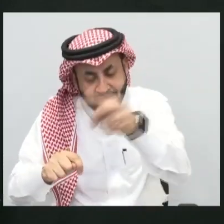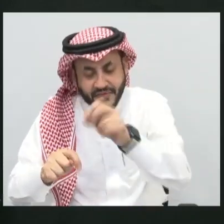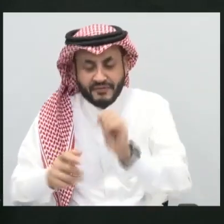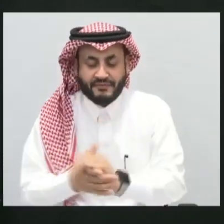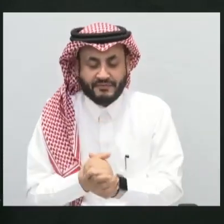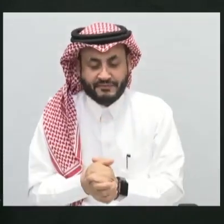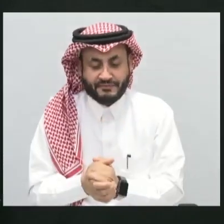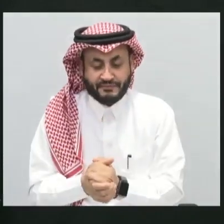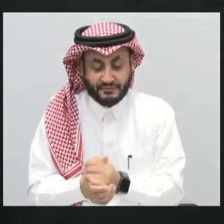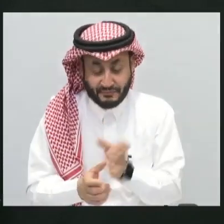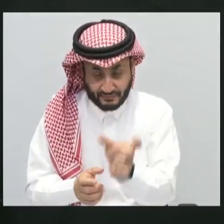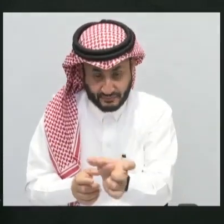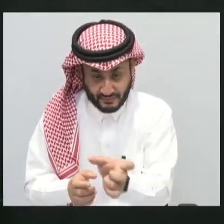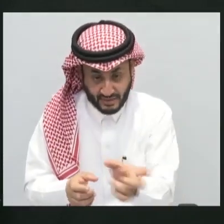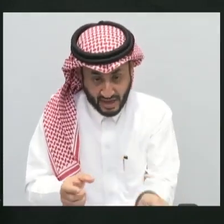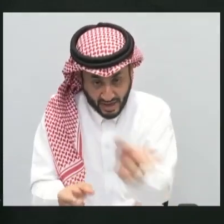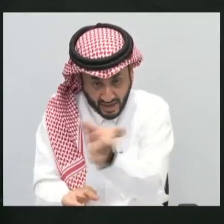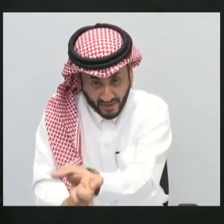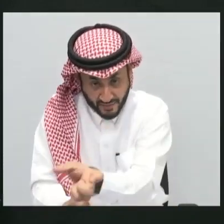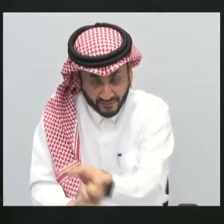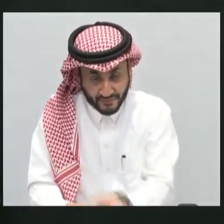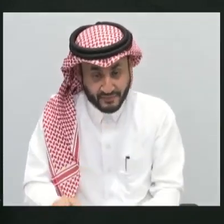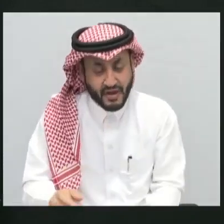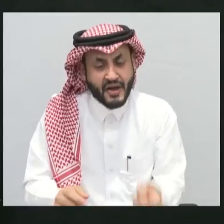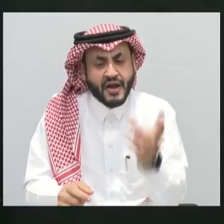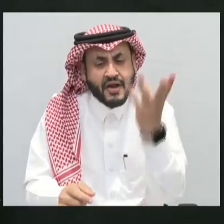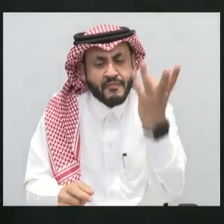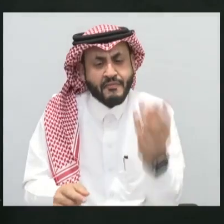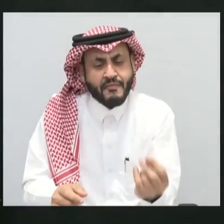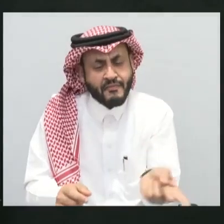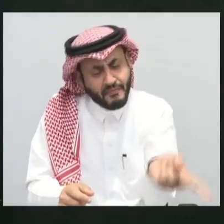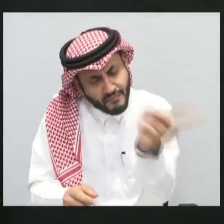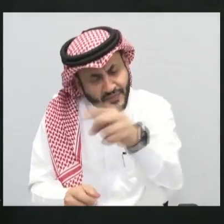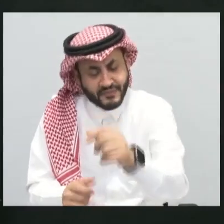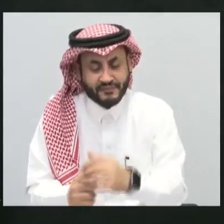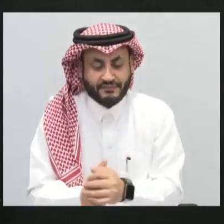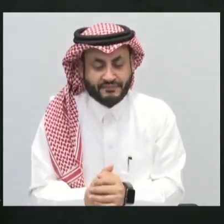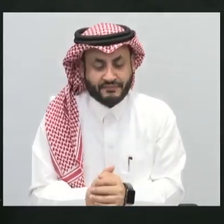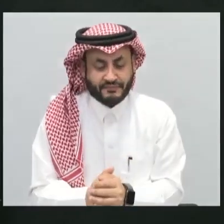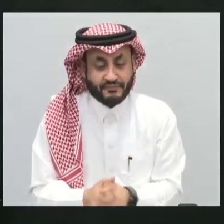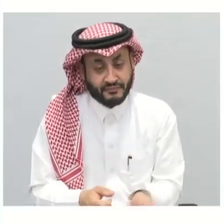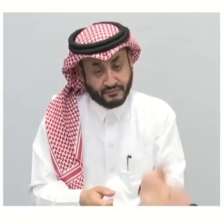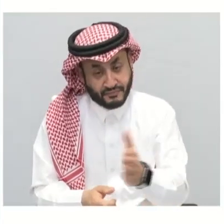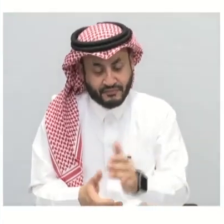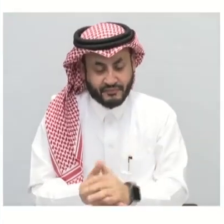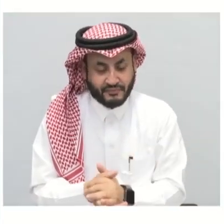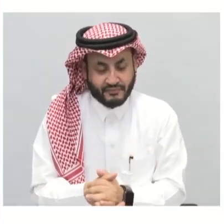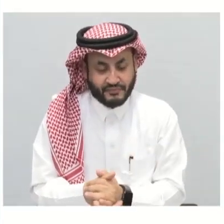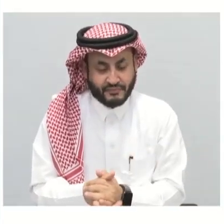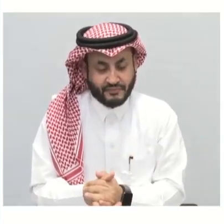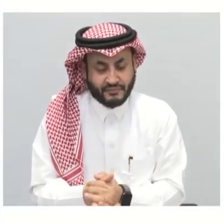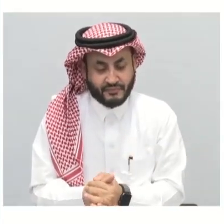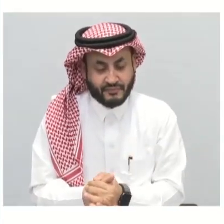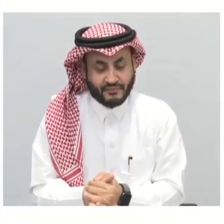when I added tonight, it means that something will happen in the future. Another example.